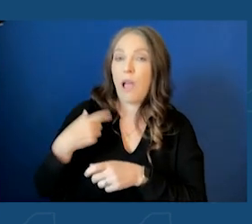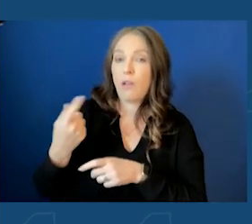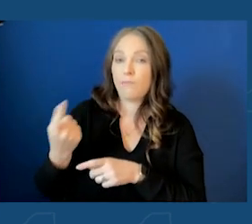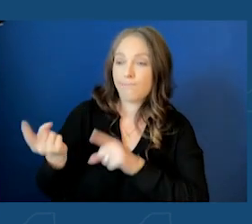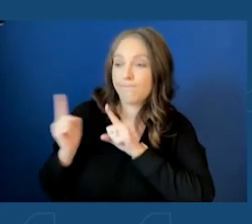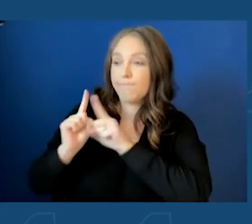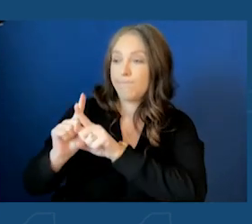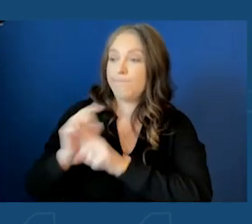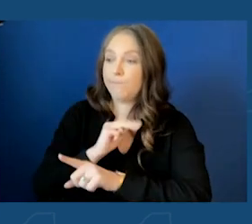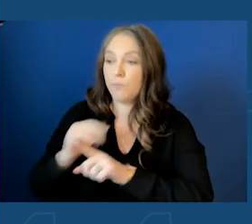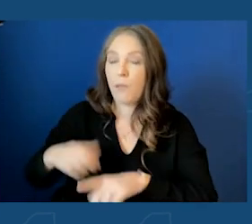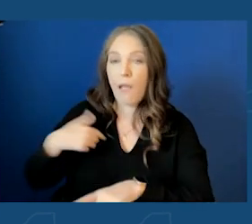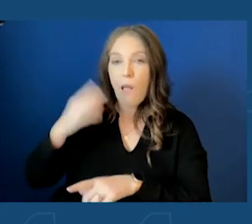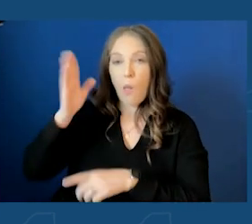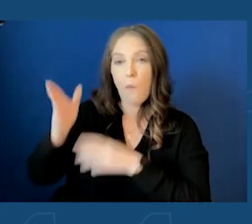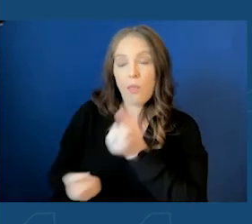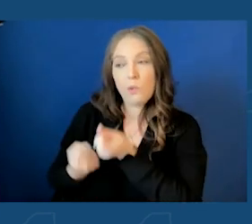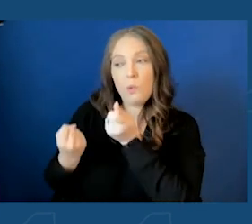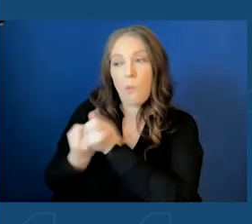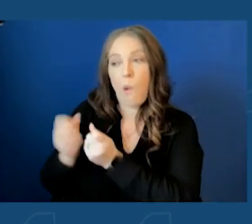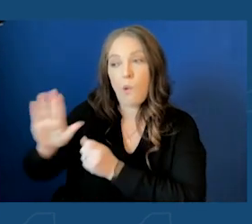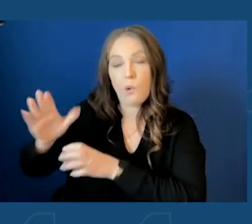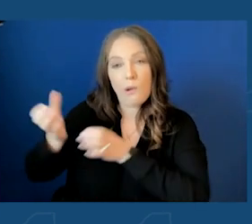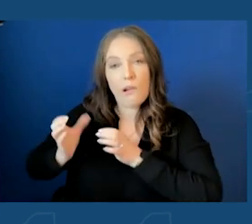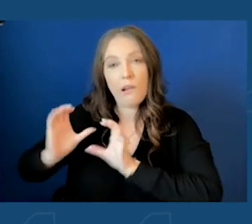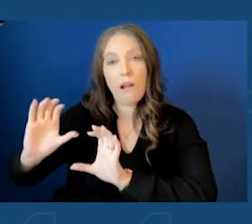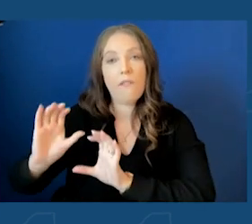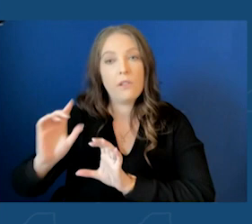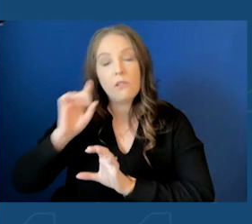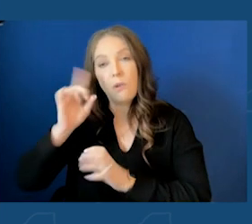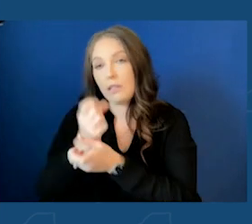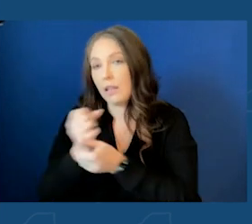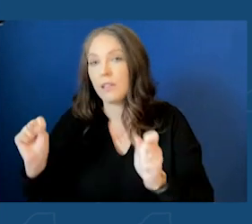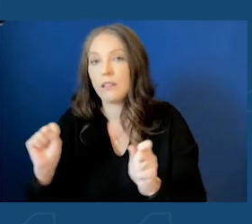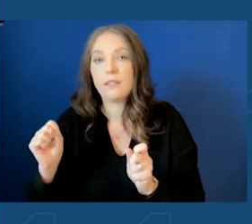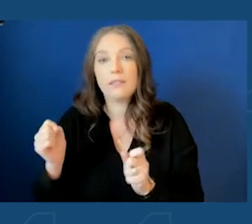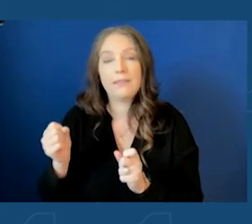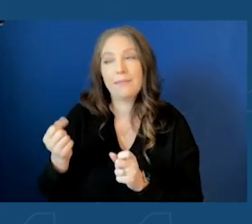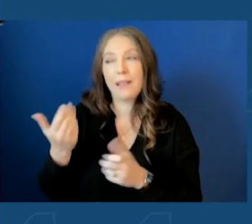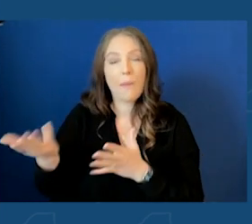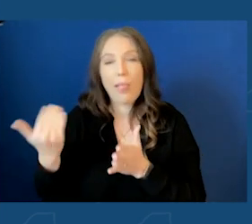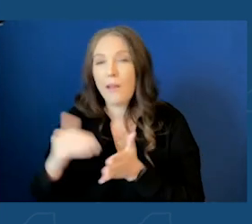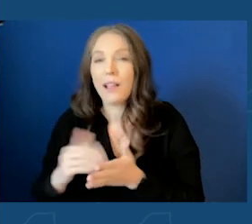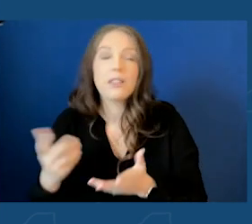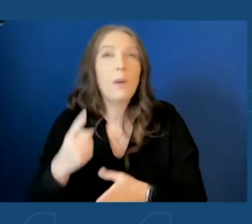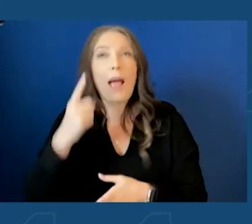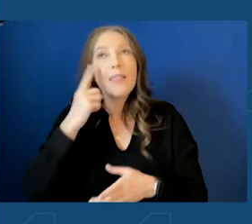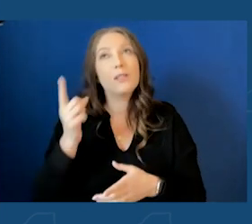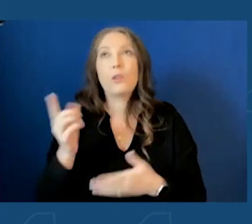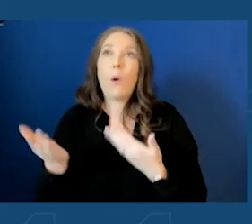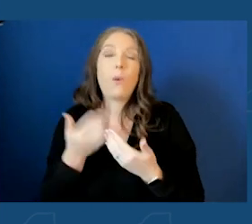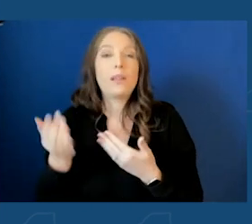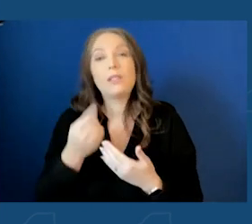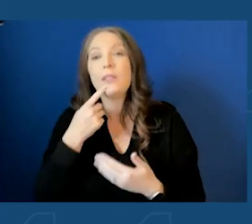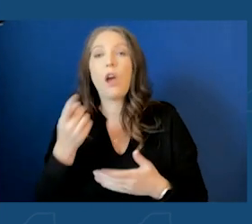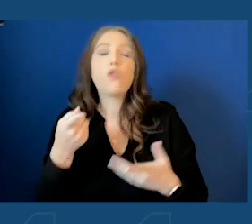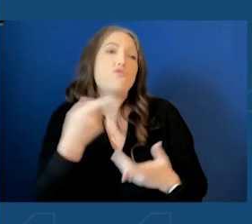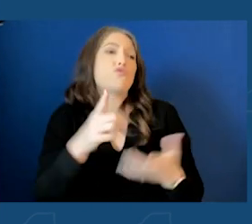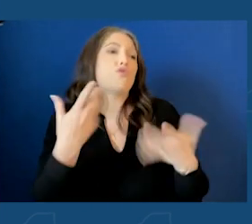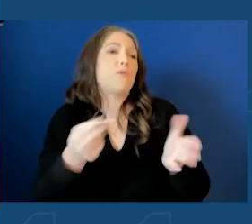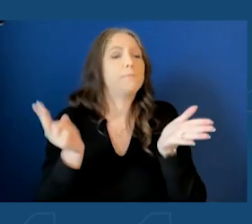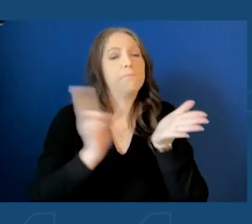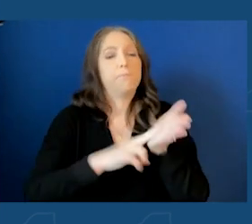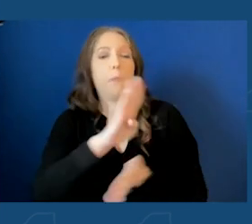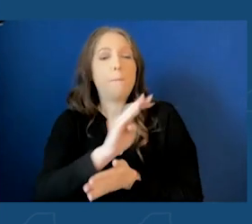them safer, dealing with the mental health side of it, supporting him, and we were there again. So I think when it's so easy to take like, oh, you signed this bill, therefore